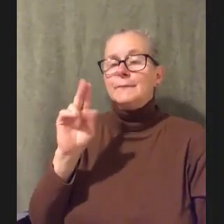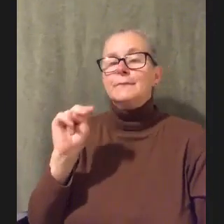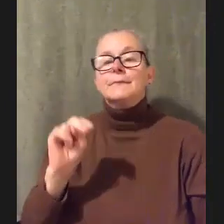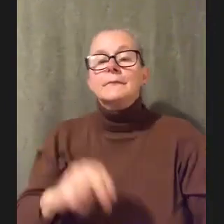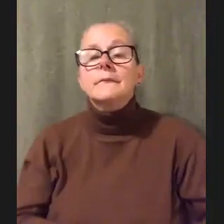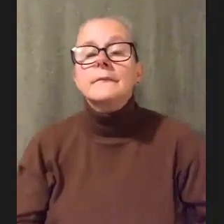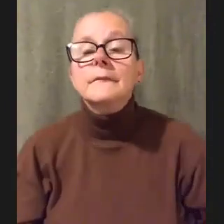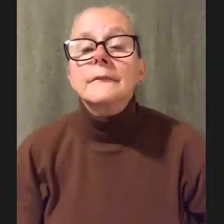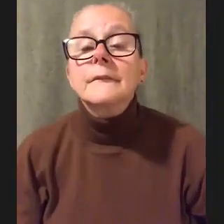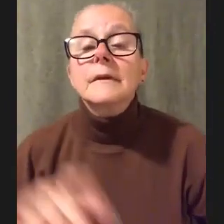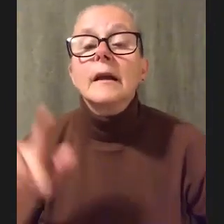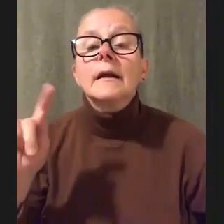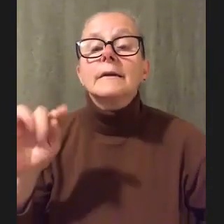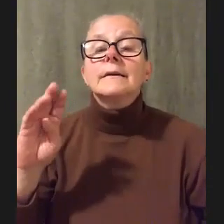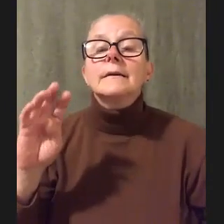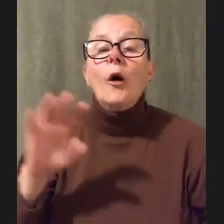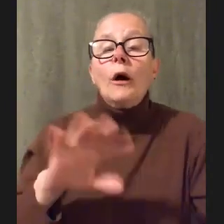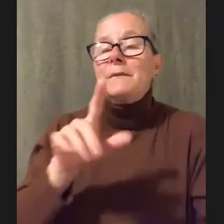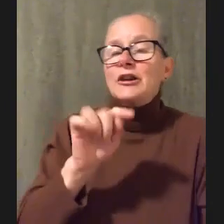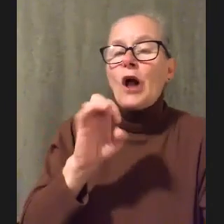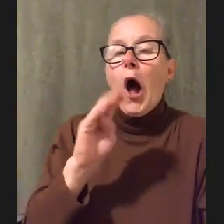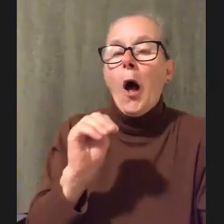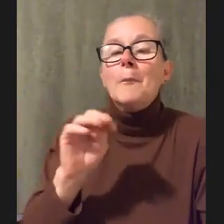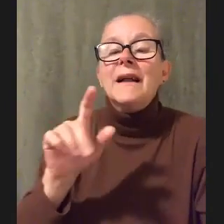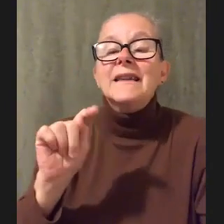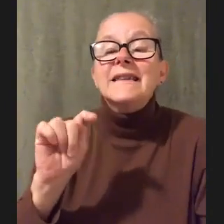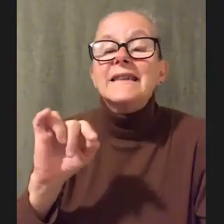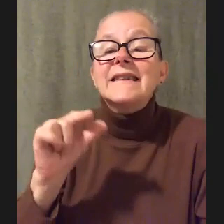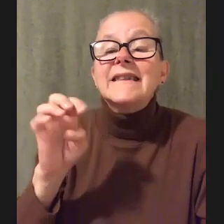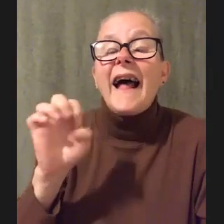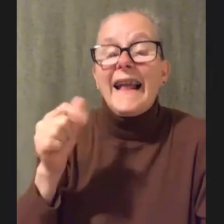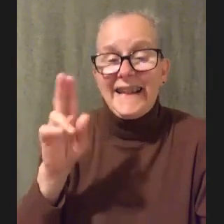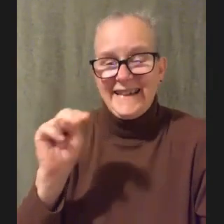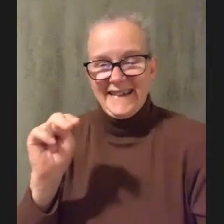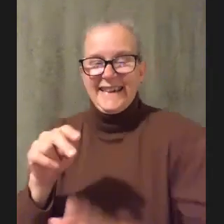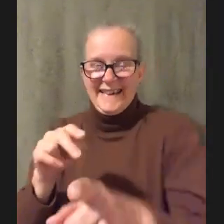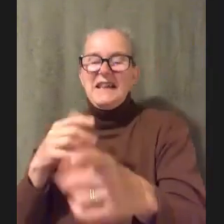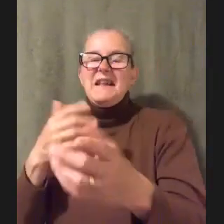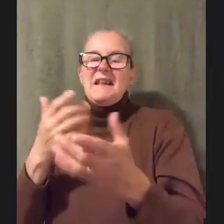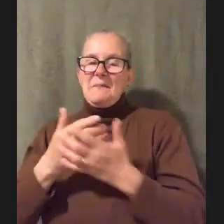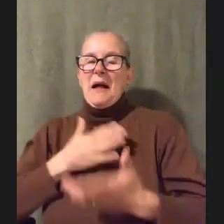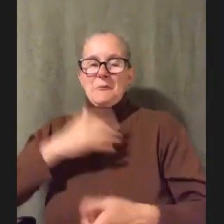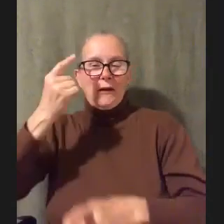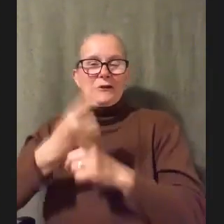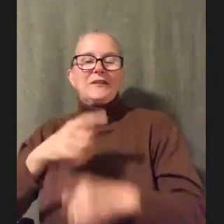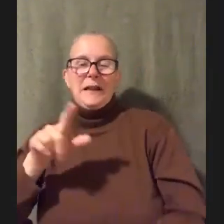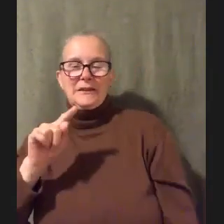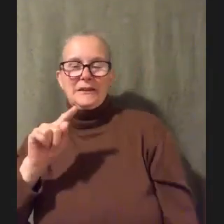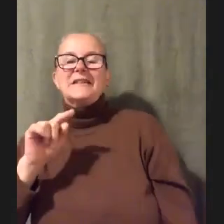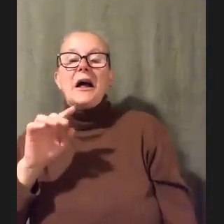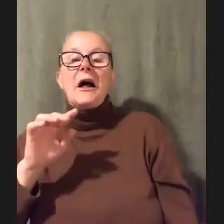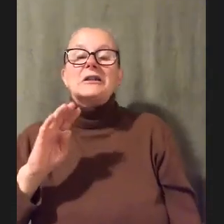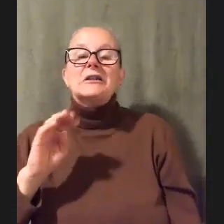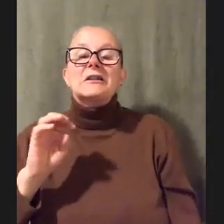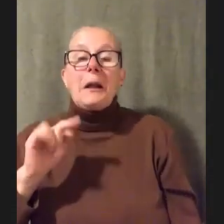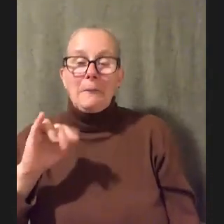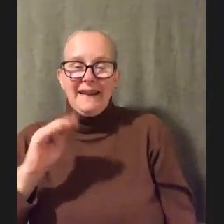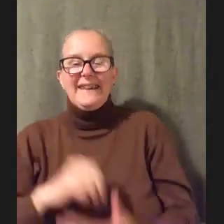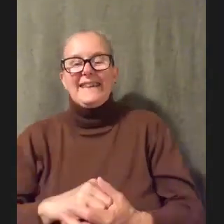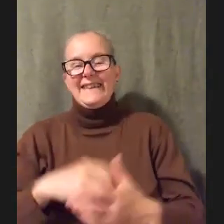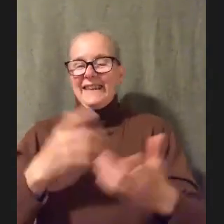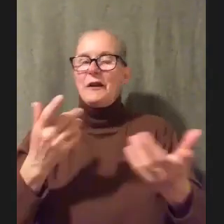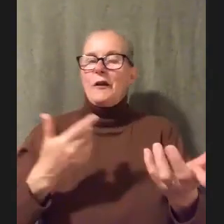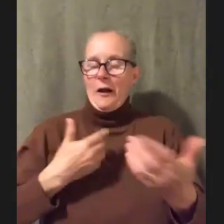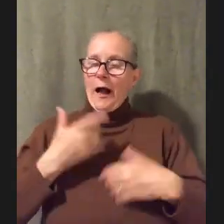It's Tom Teigen. I do have a brother named Tim, though, and he'll appreciate that. No problem. Tom Teigen, Snohomish County Parks, Recreation, and